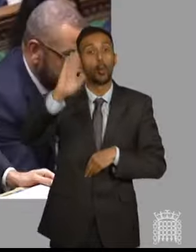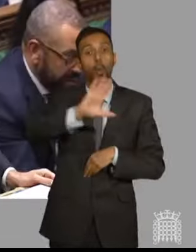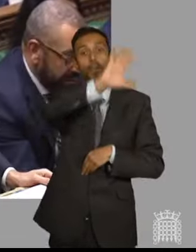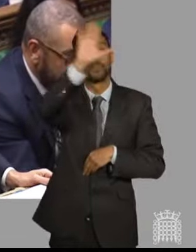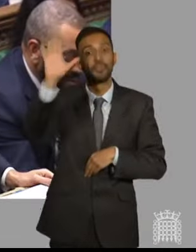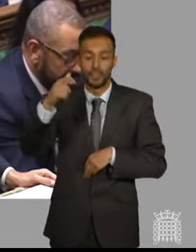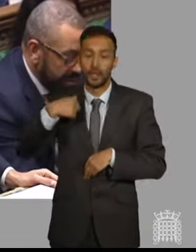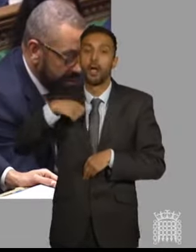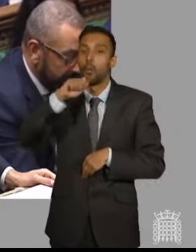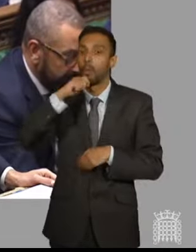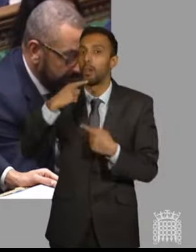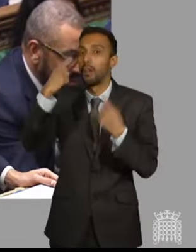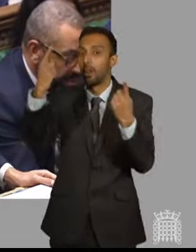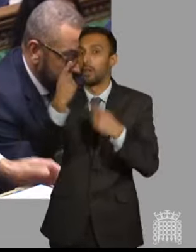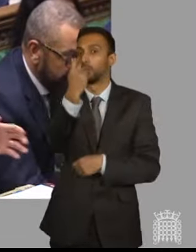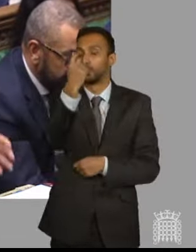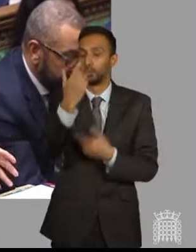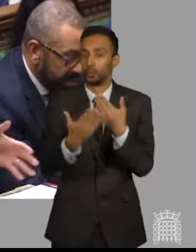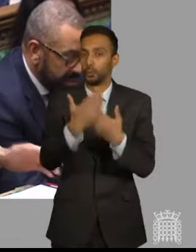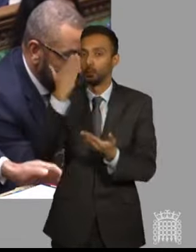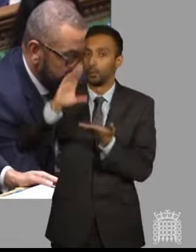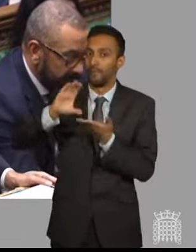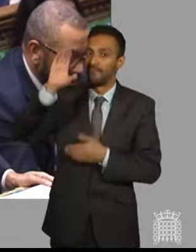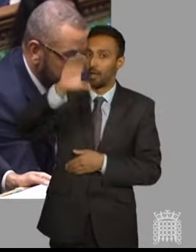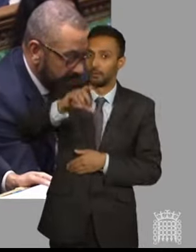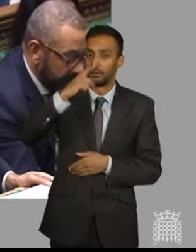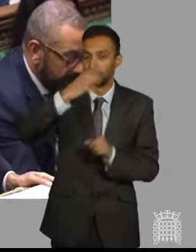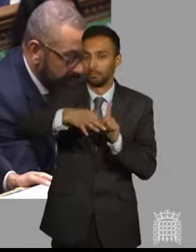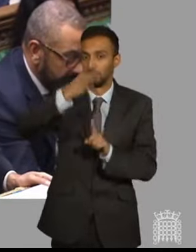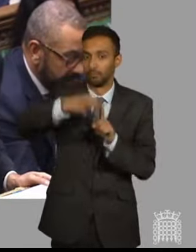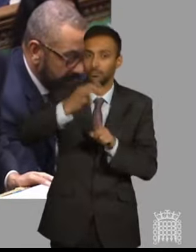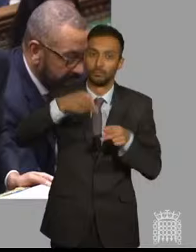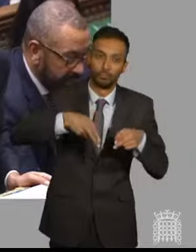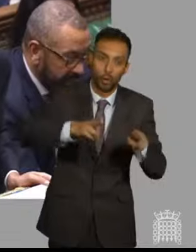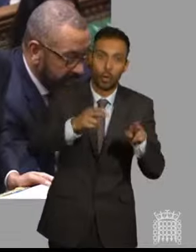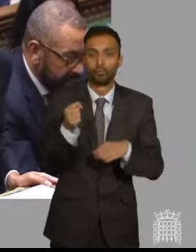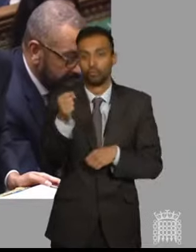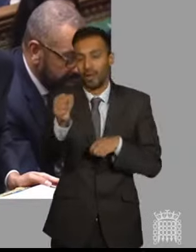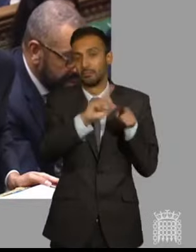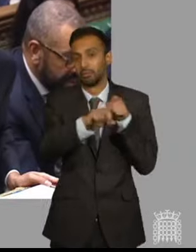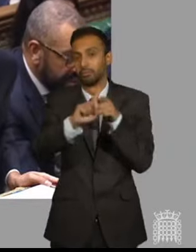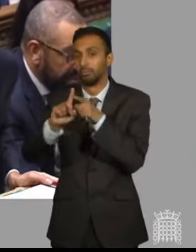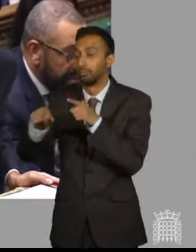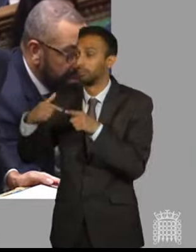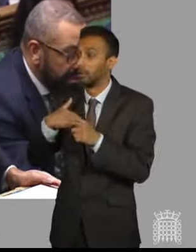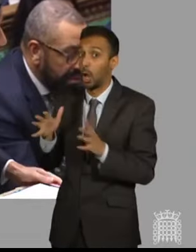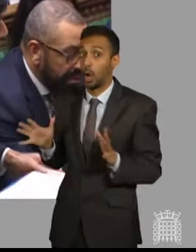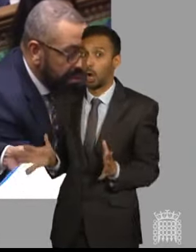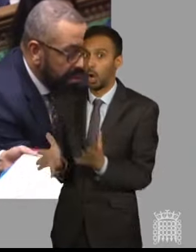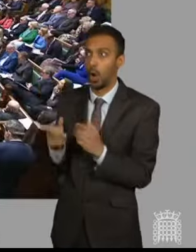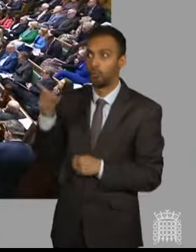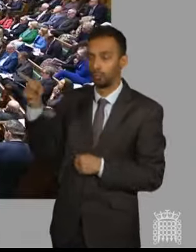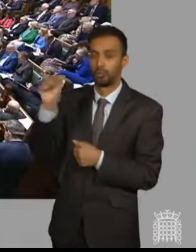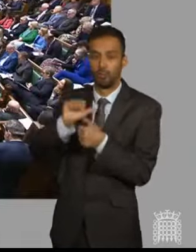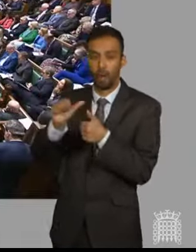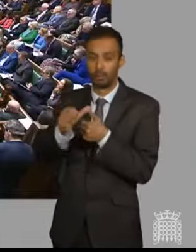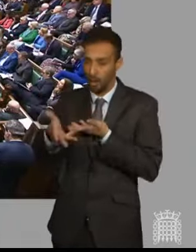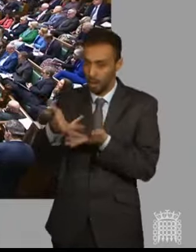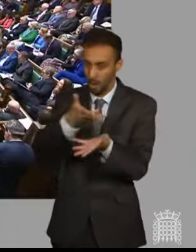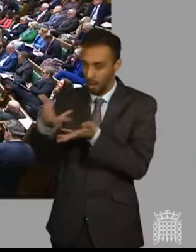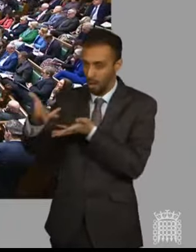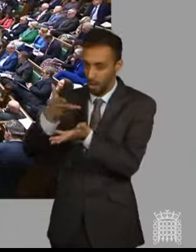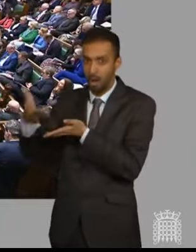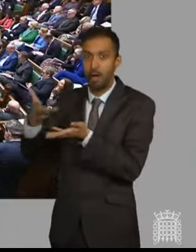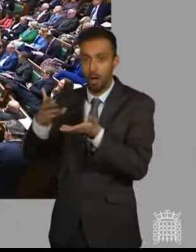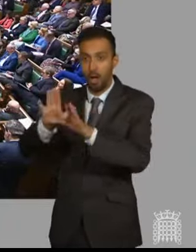honourable friend to work with stakeholders to progress this important scheme and ensure that they can bid for that funding when it becomes available. Alex Norris. Thank